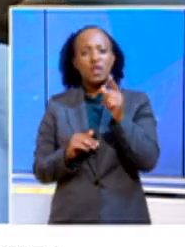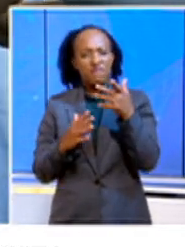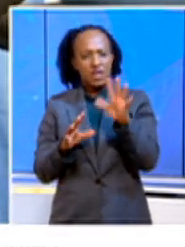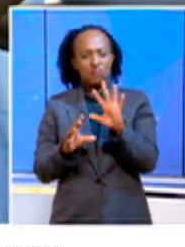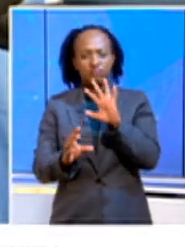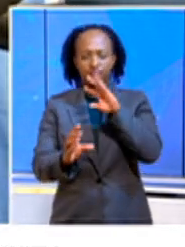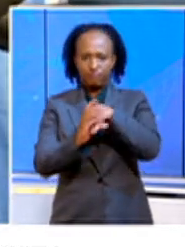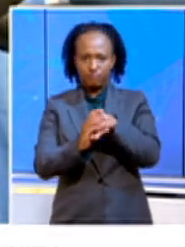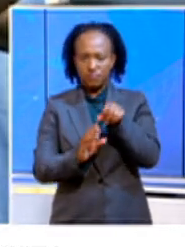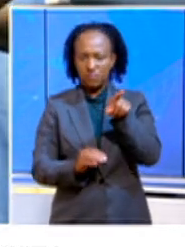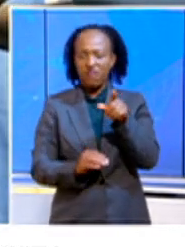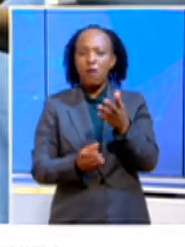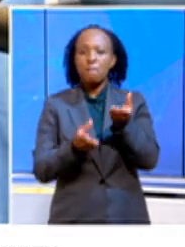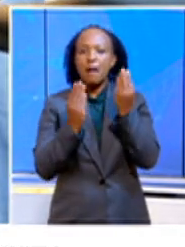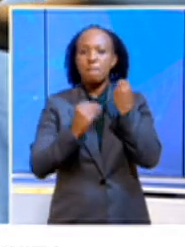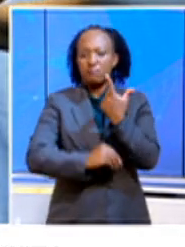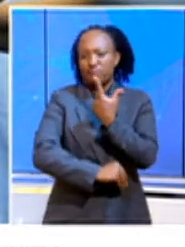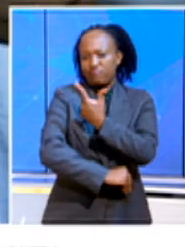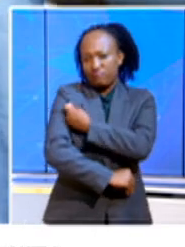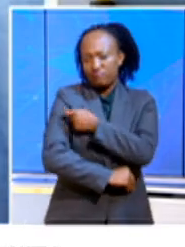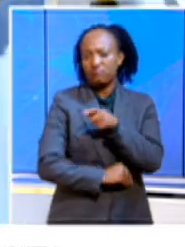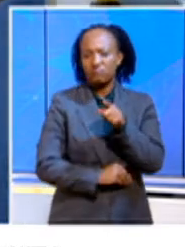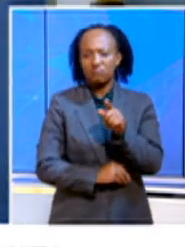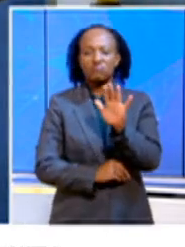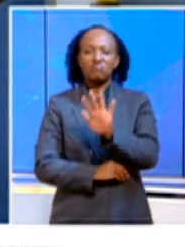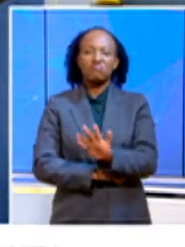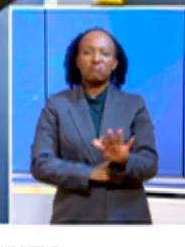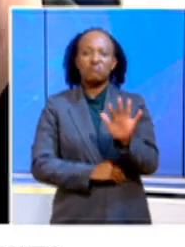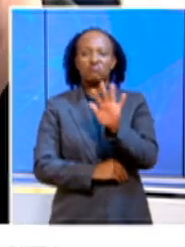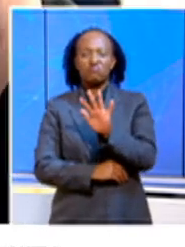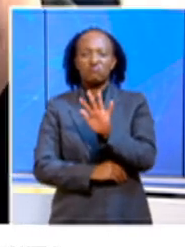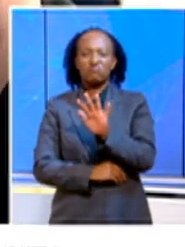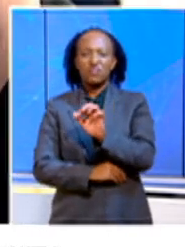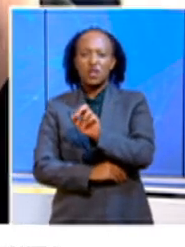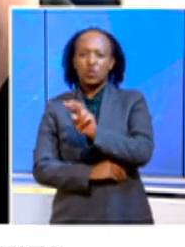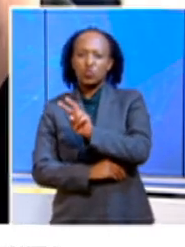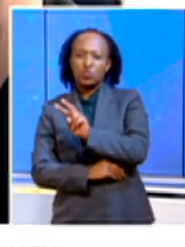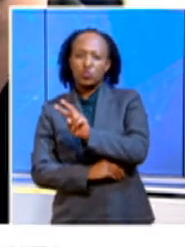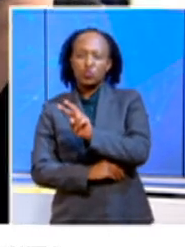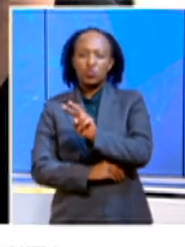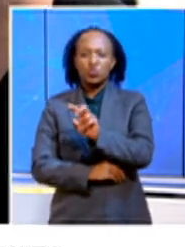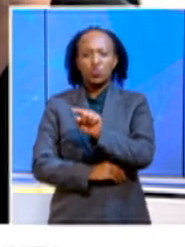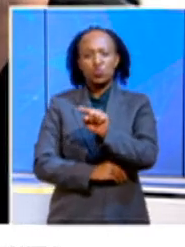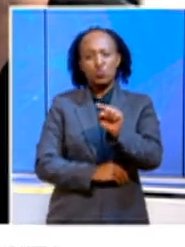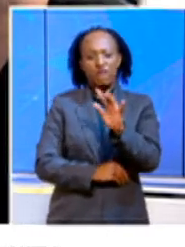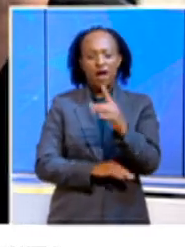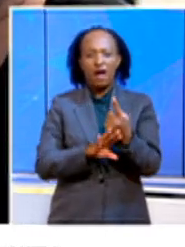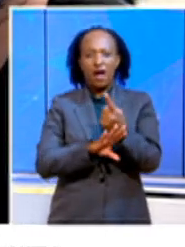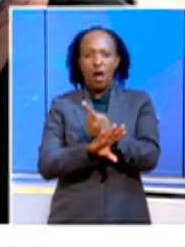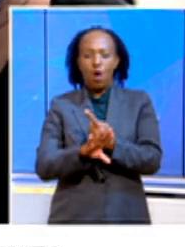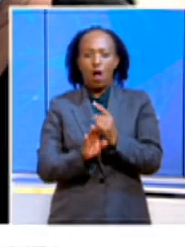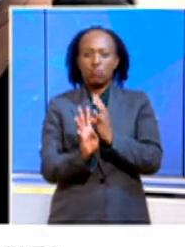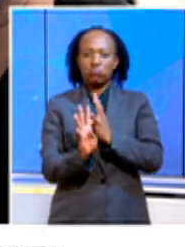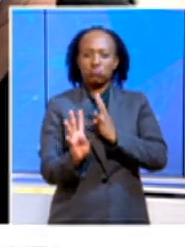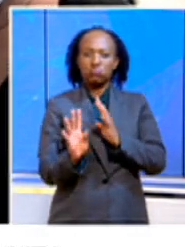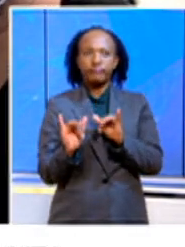this trial, it takes some people 2 to 3 to 5 hours when they're sitting in a